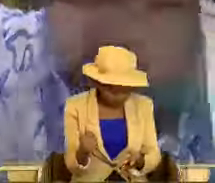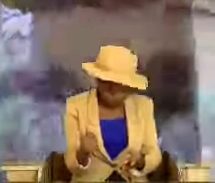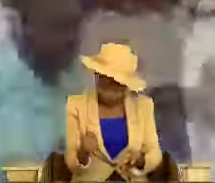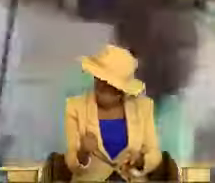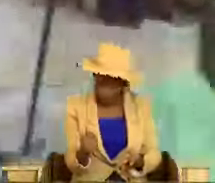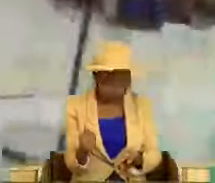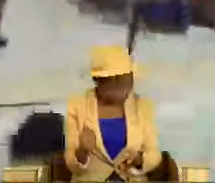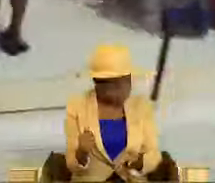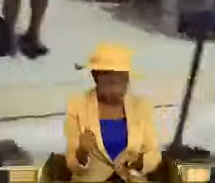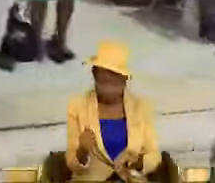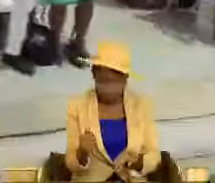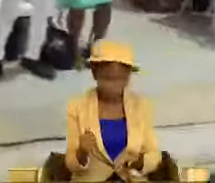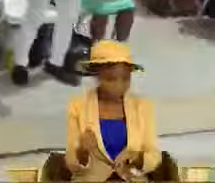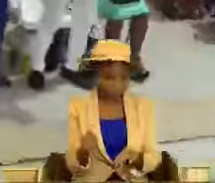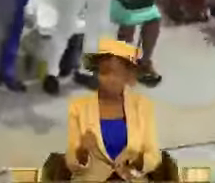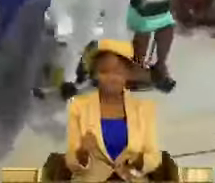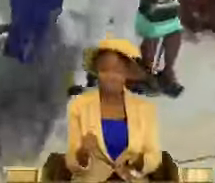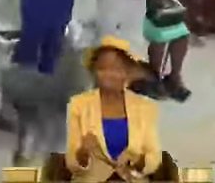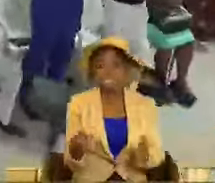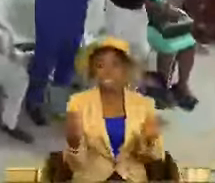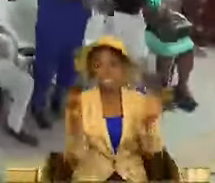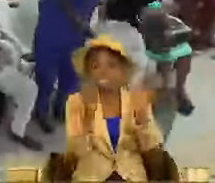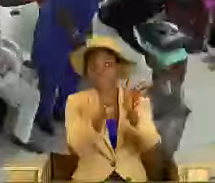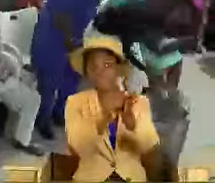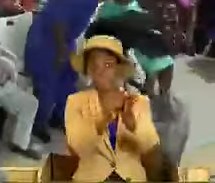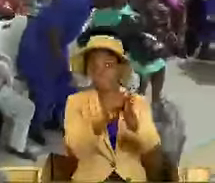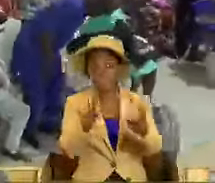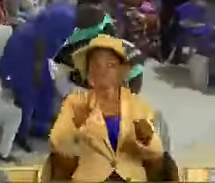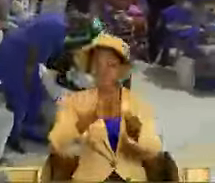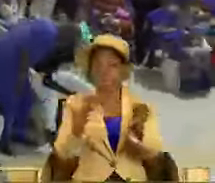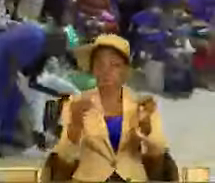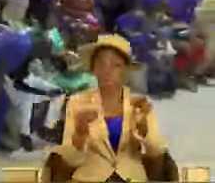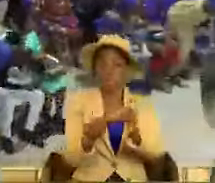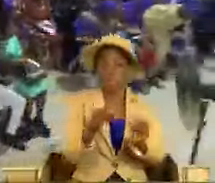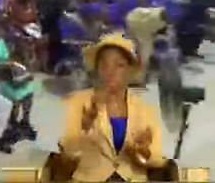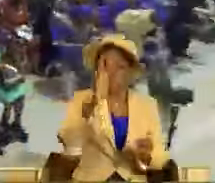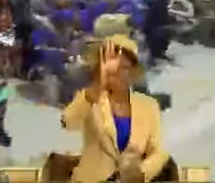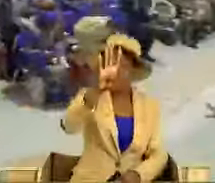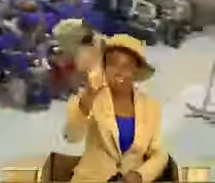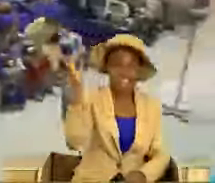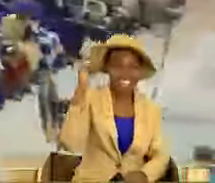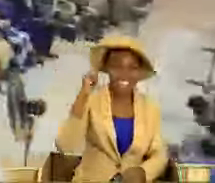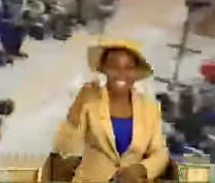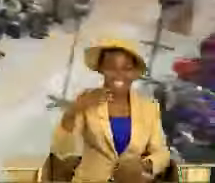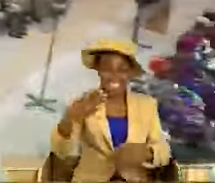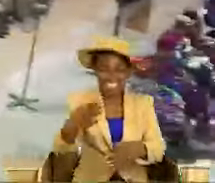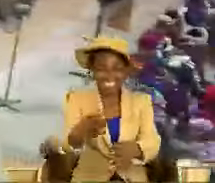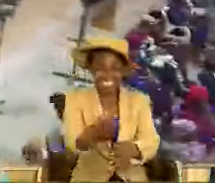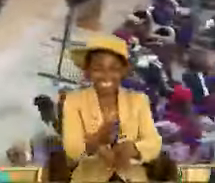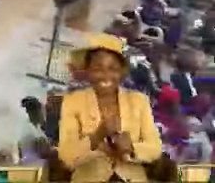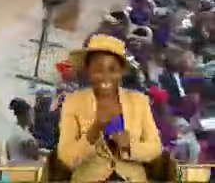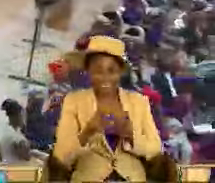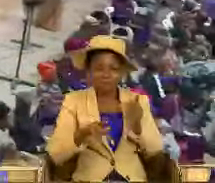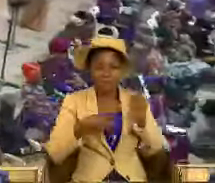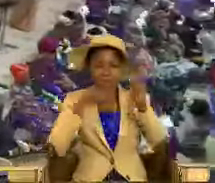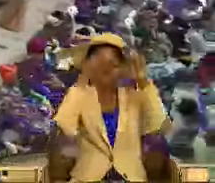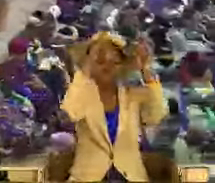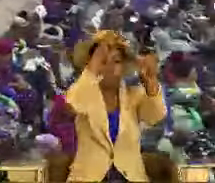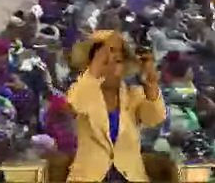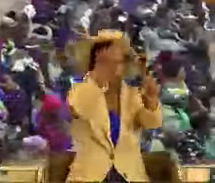thunder testimony number four they receive promotion come out of the